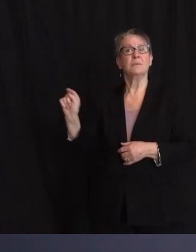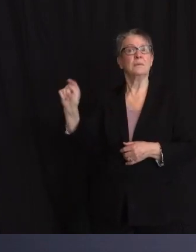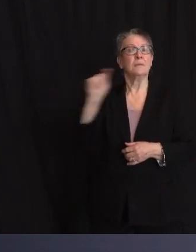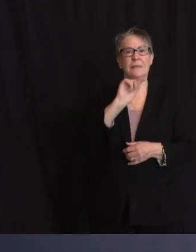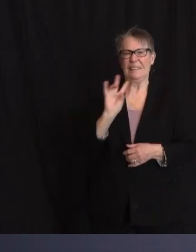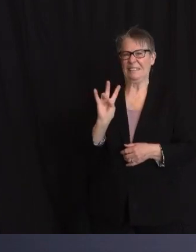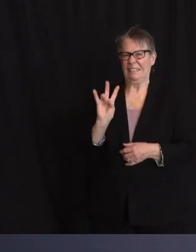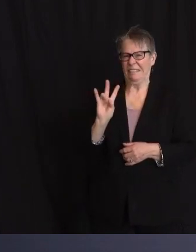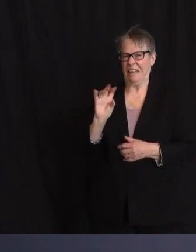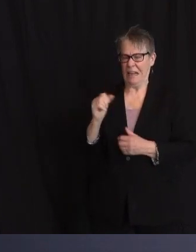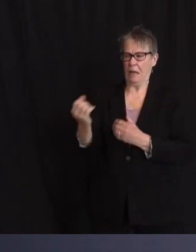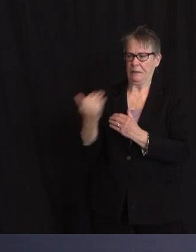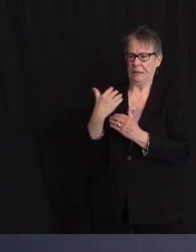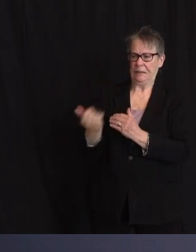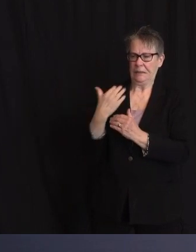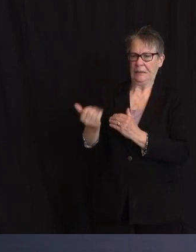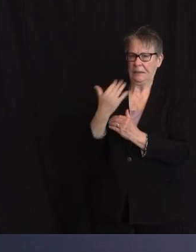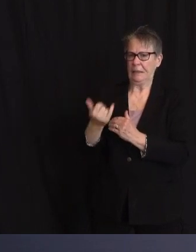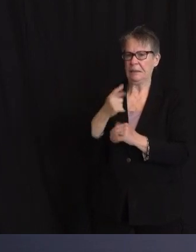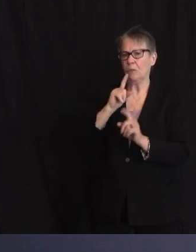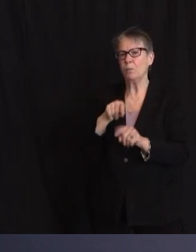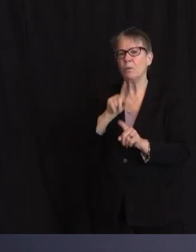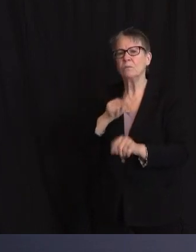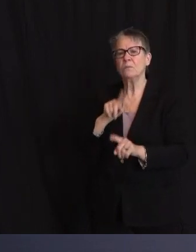161,714 individuals have been tested,